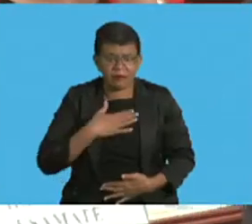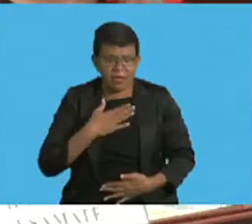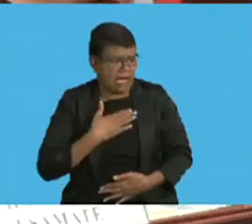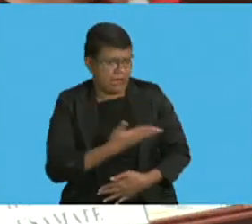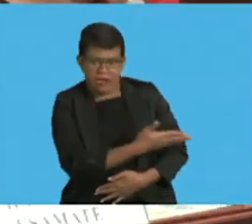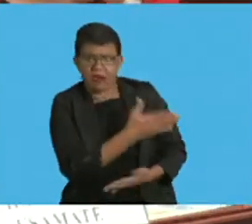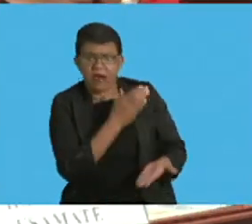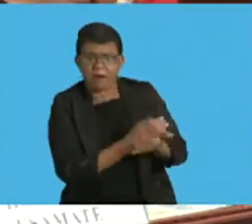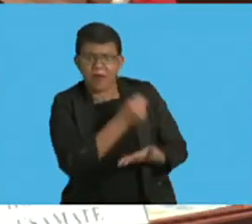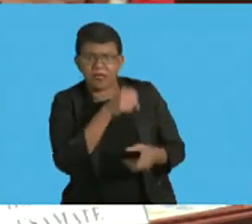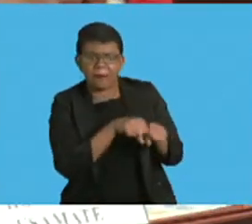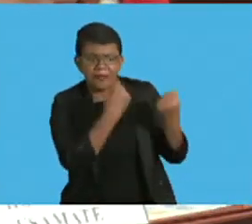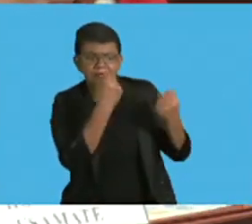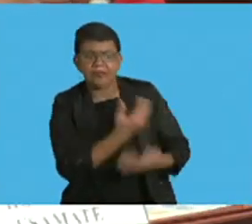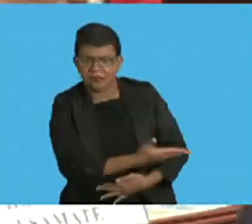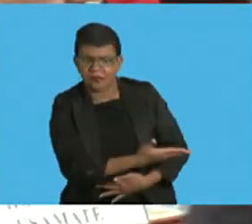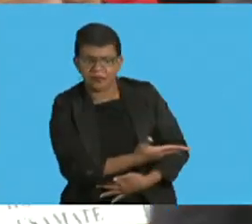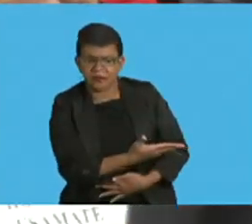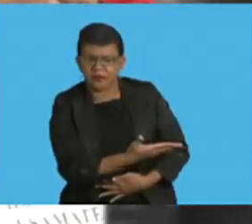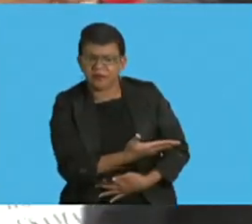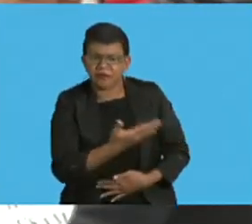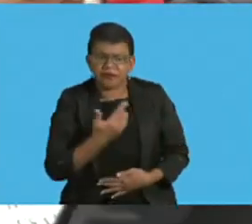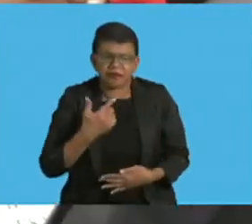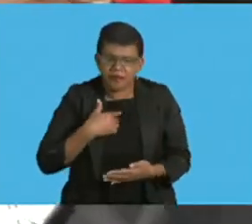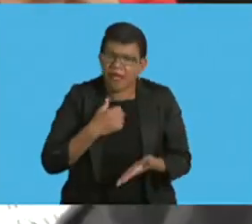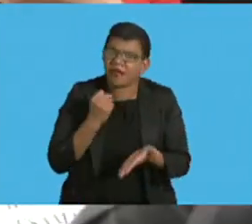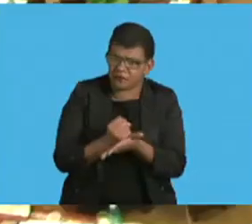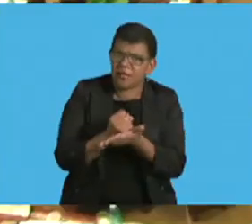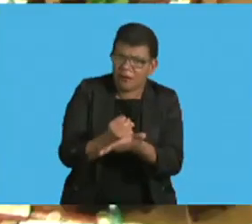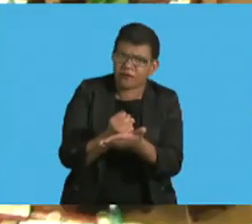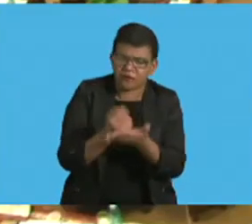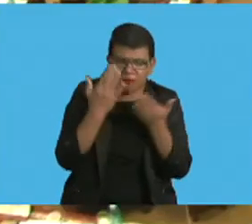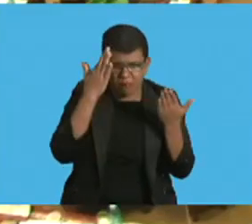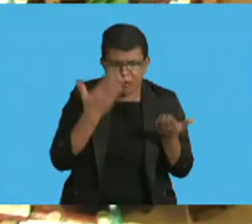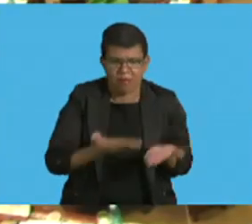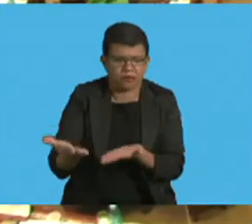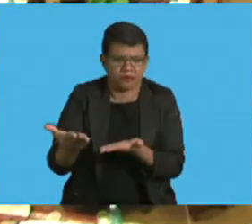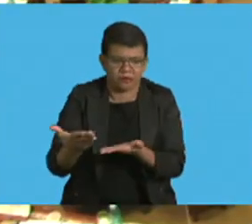Thank you, Mr. Speaker, sir. I support the motion. Thank you. Honourable.